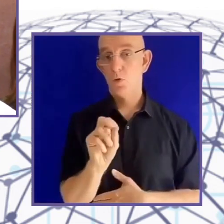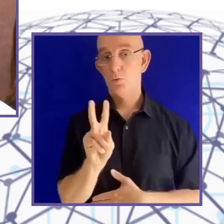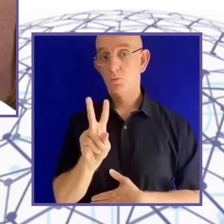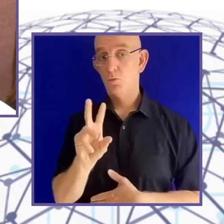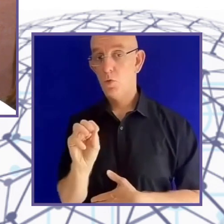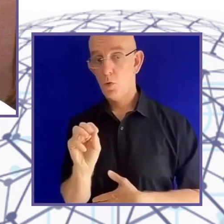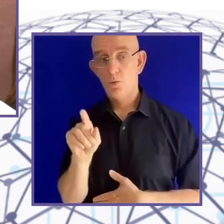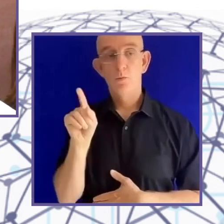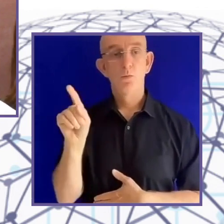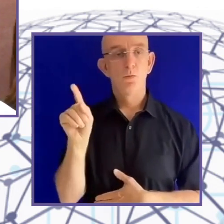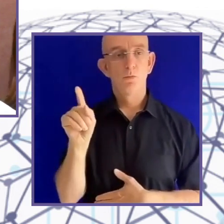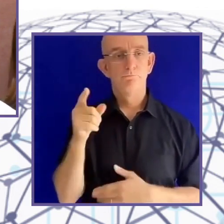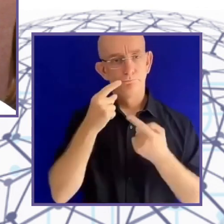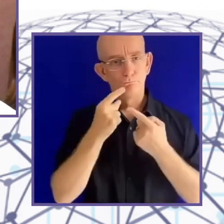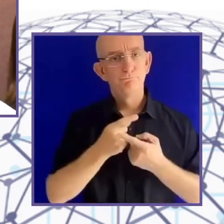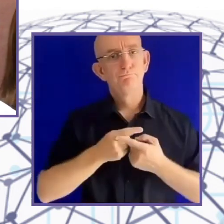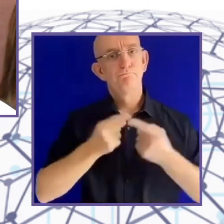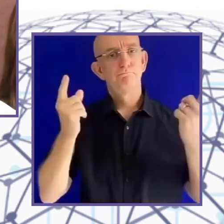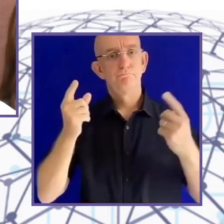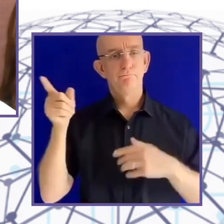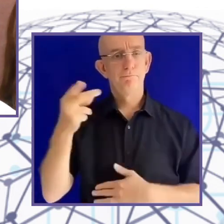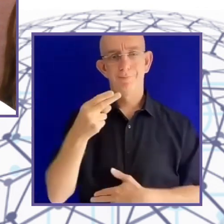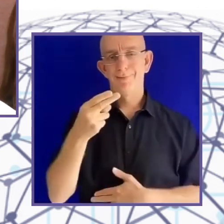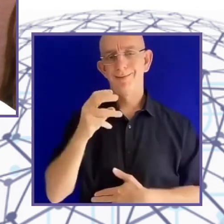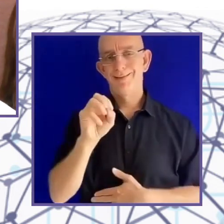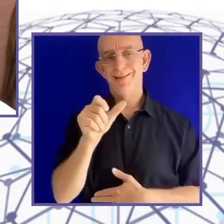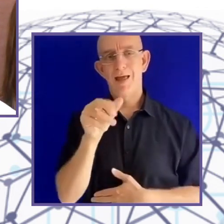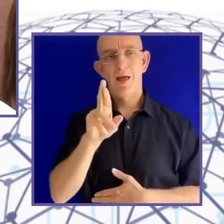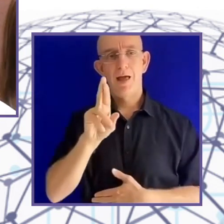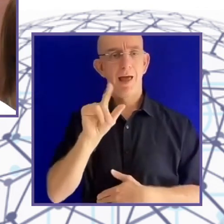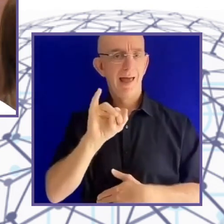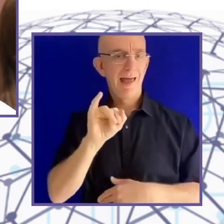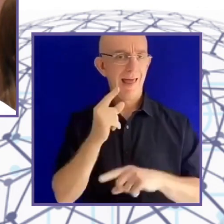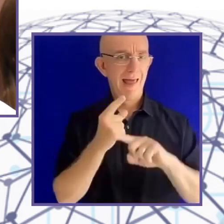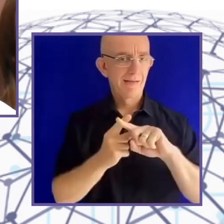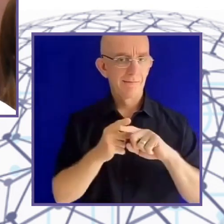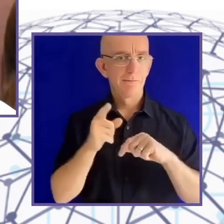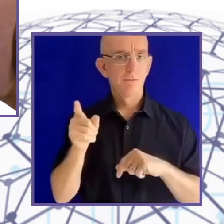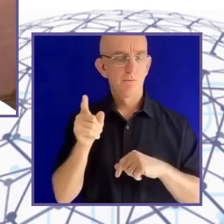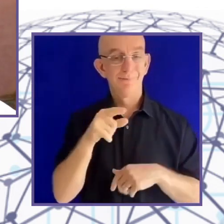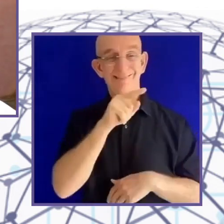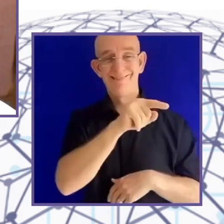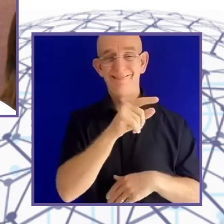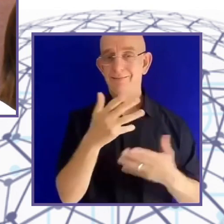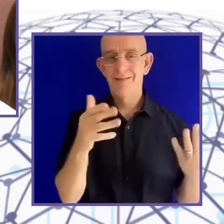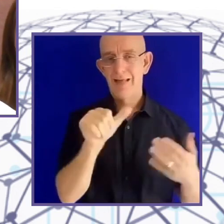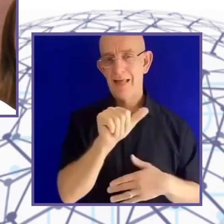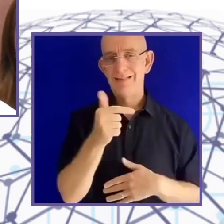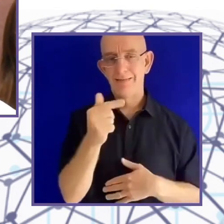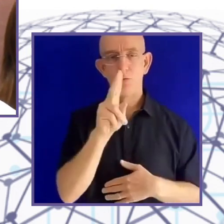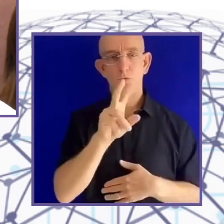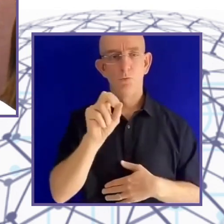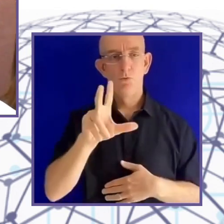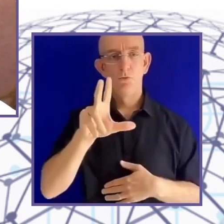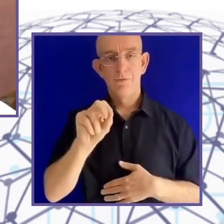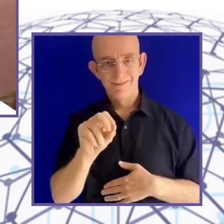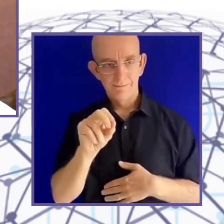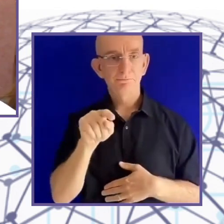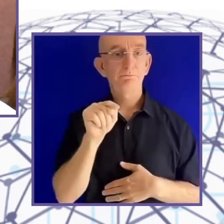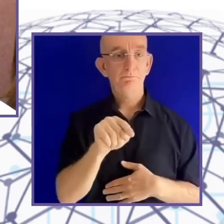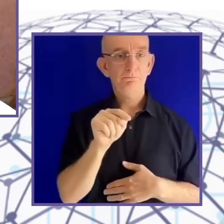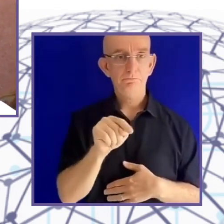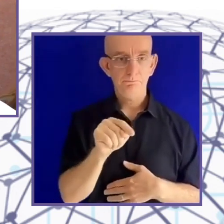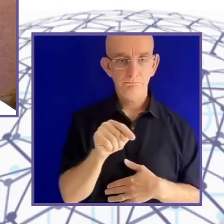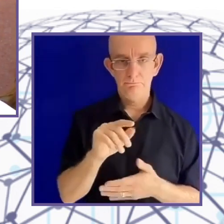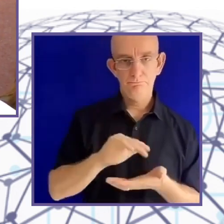of venture building support. This investment enabled them to provide hearing aids through a